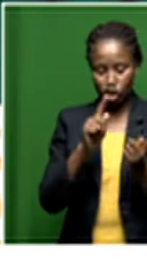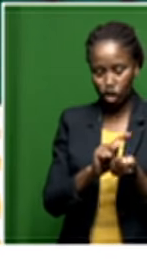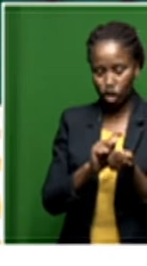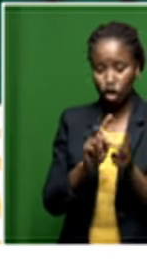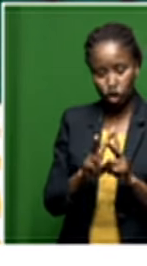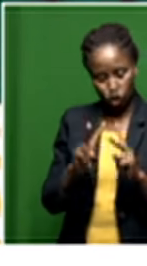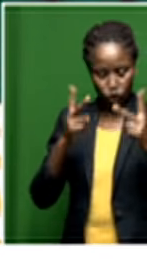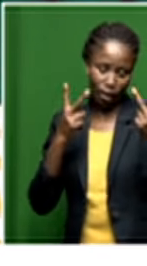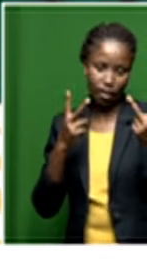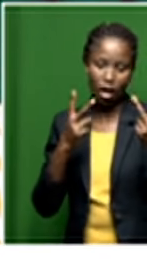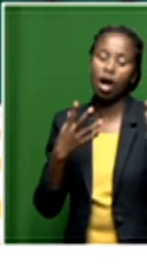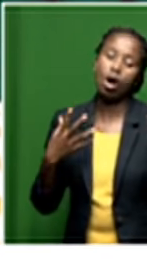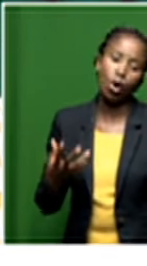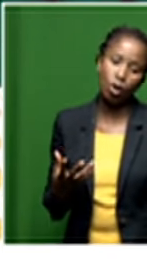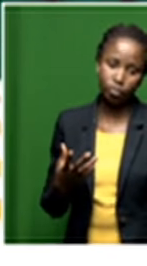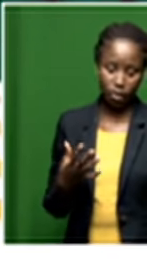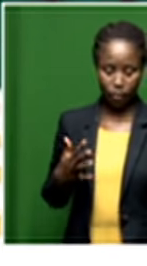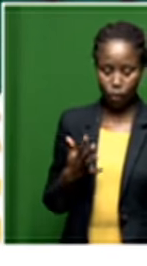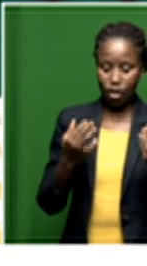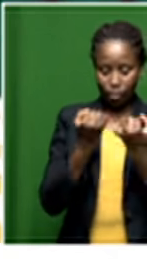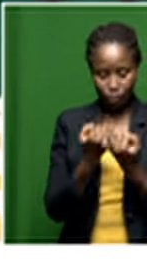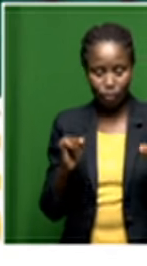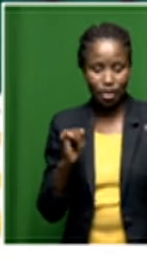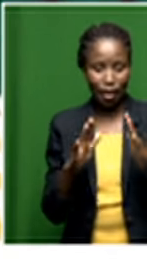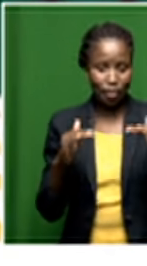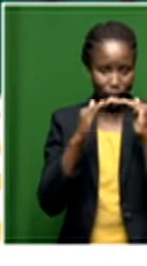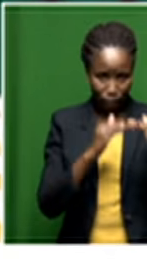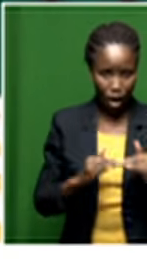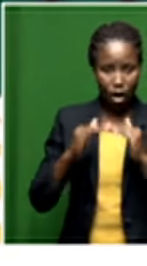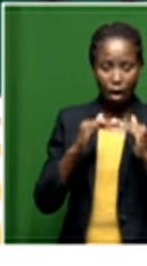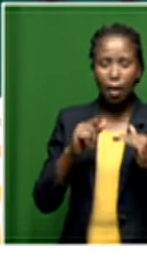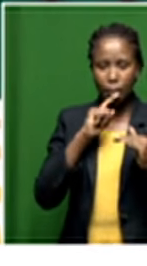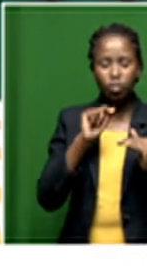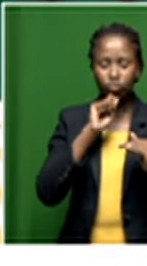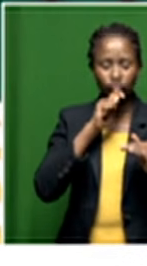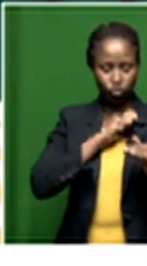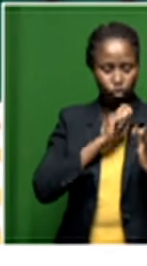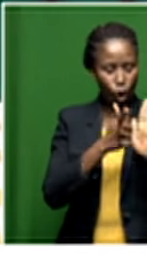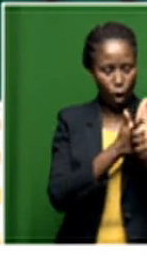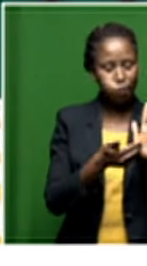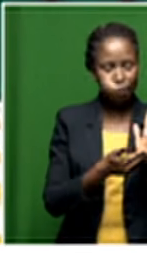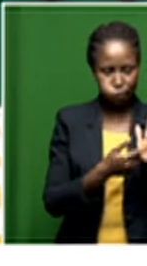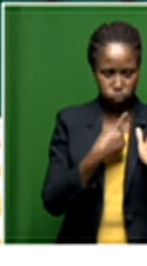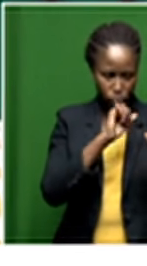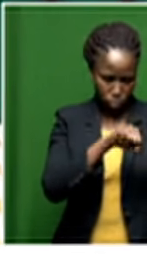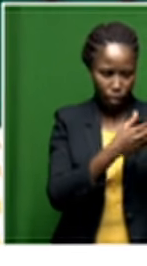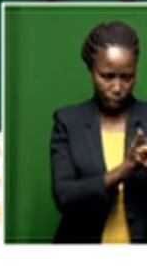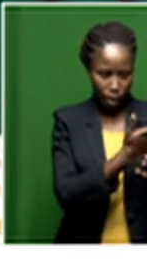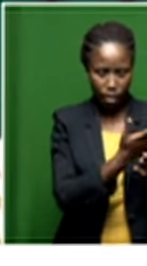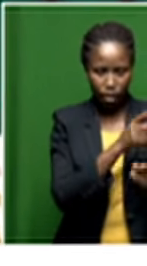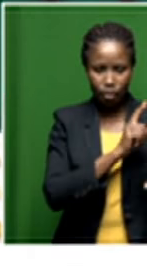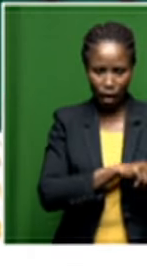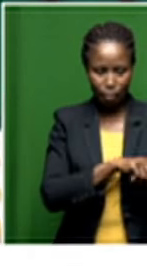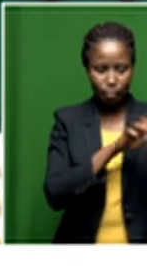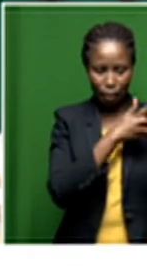that will assist in a free and fair election. So it is in the law that they can do that. So that